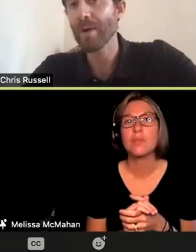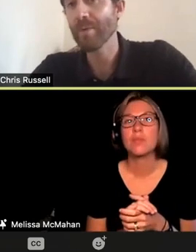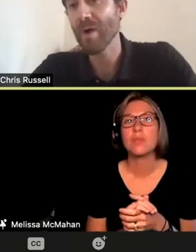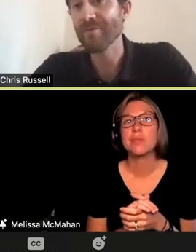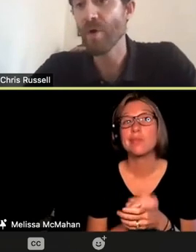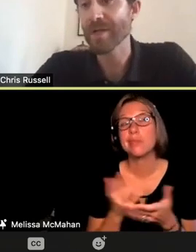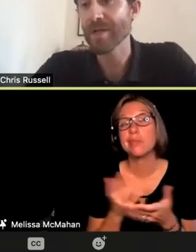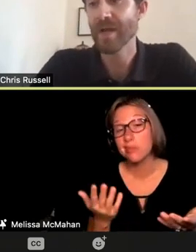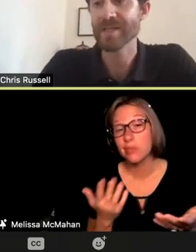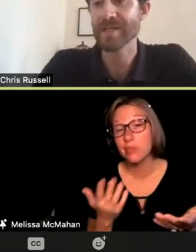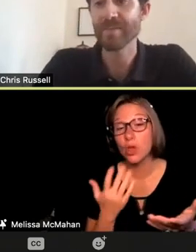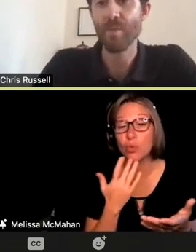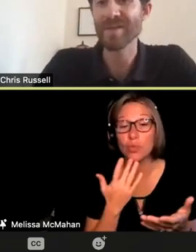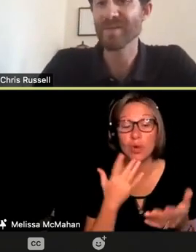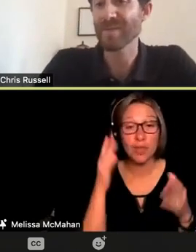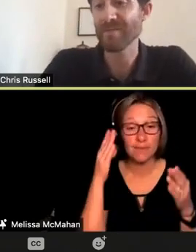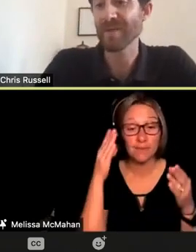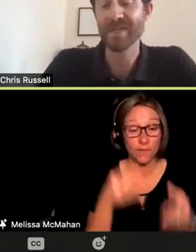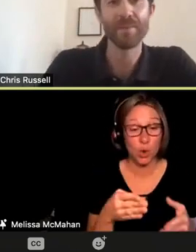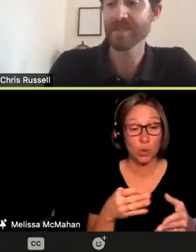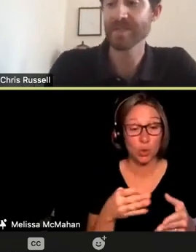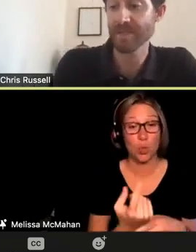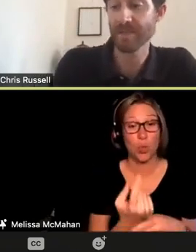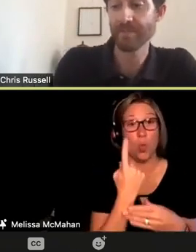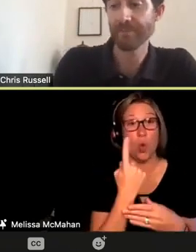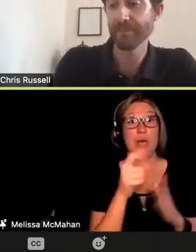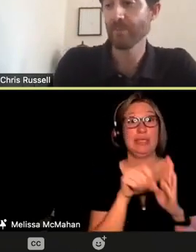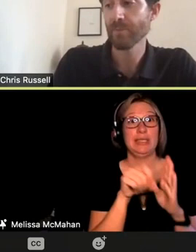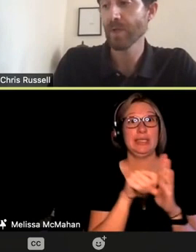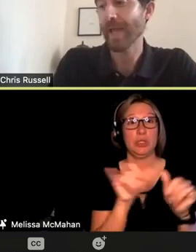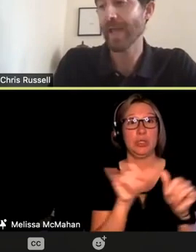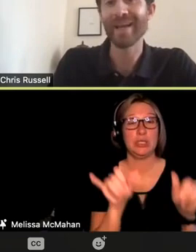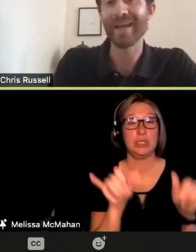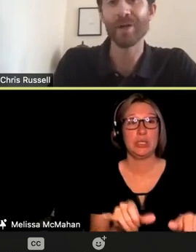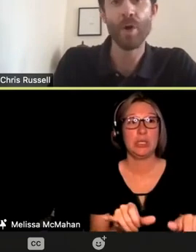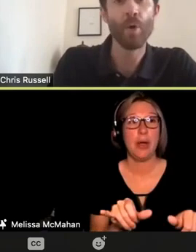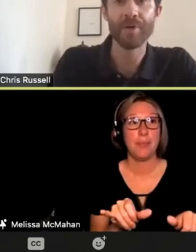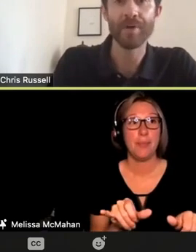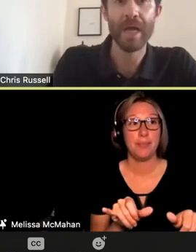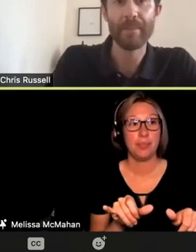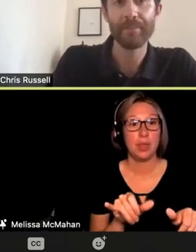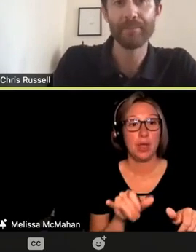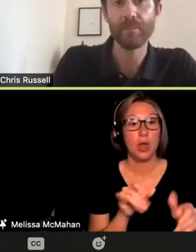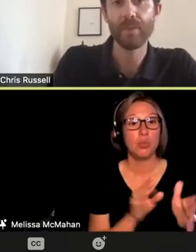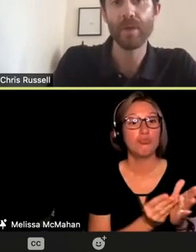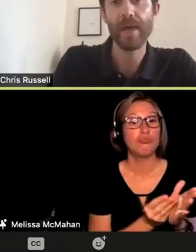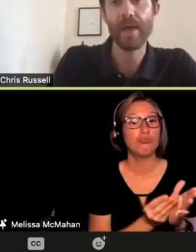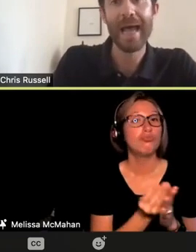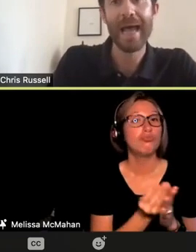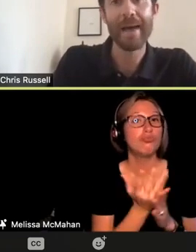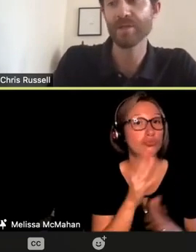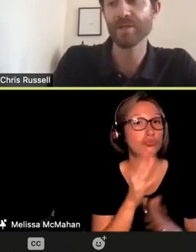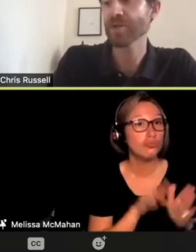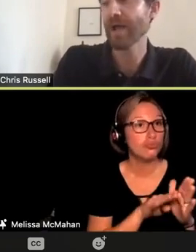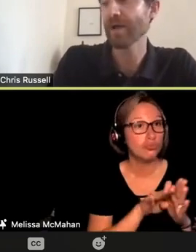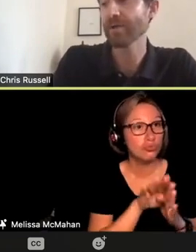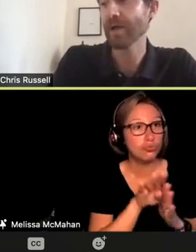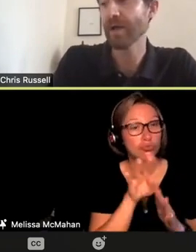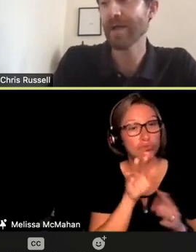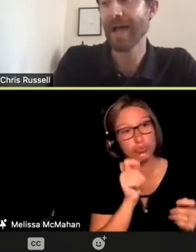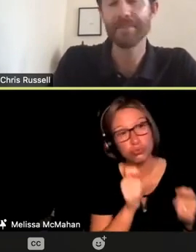Rather, we probably want to focus on one specific symbol system and let it grow over time and adapt